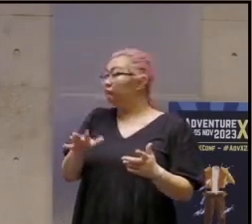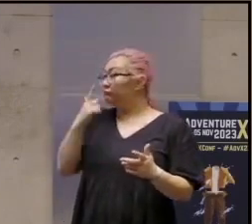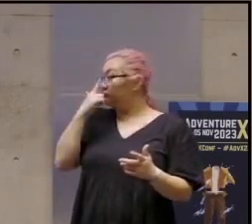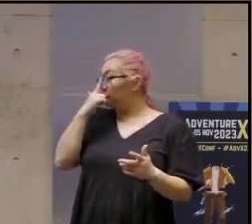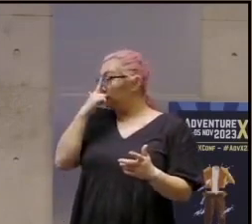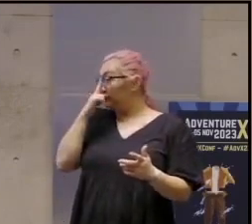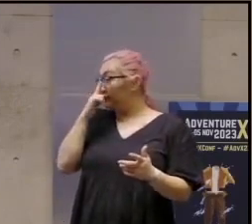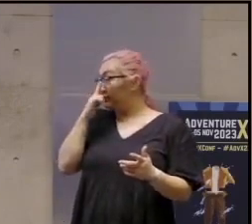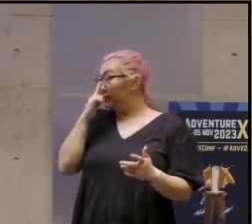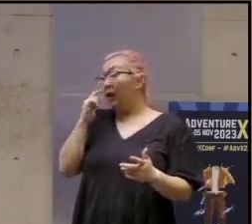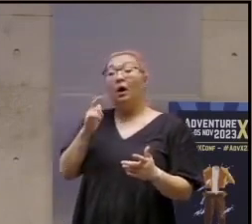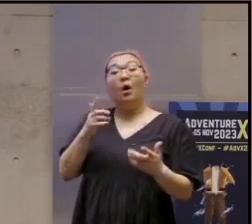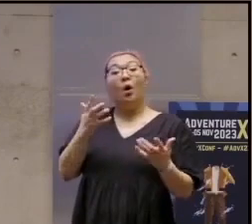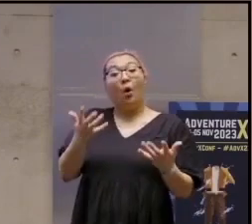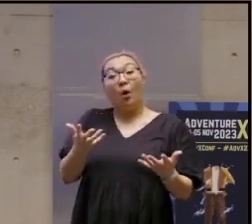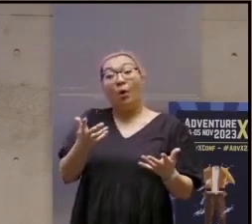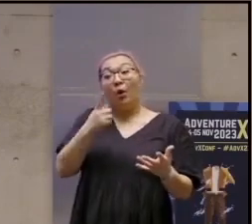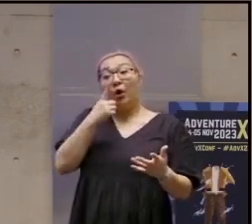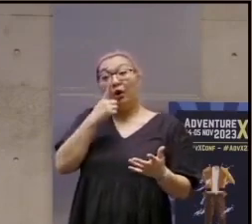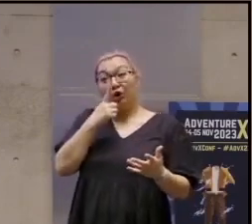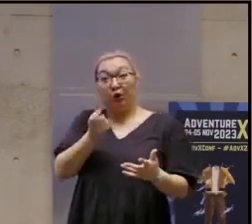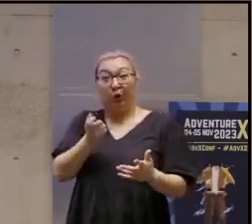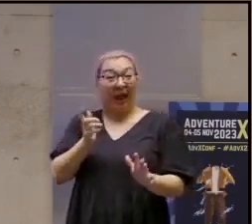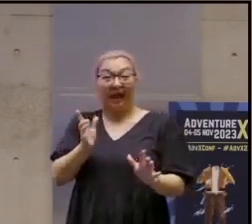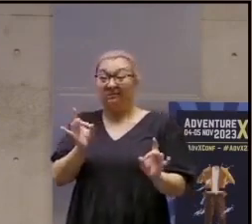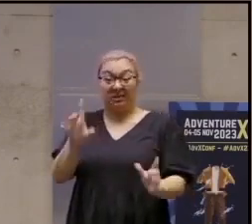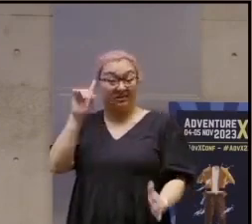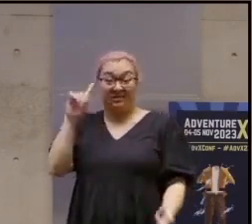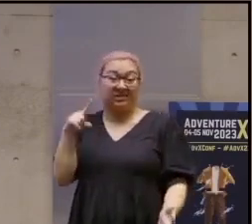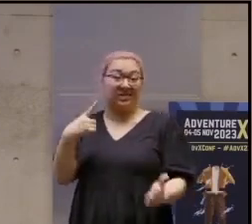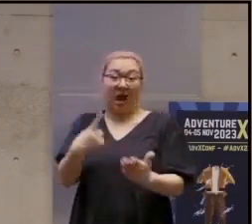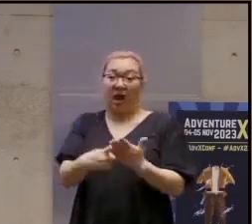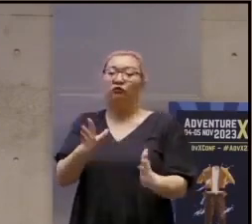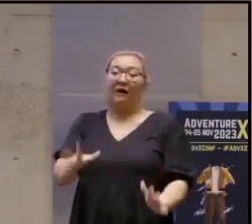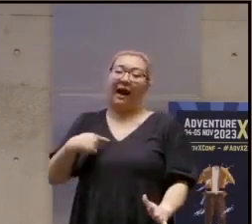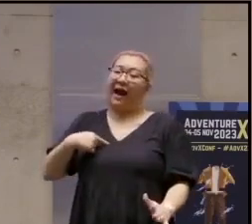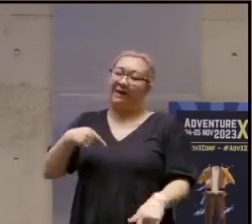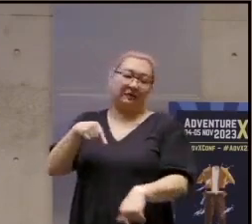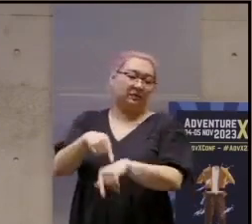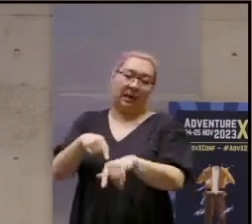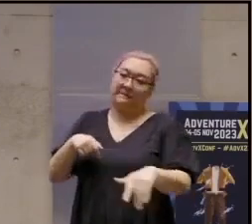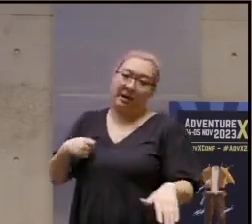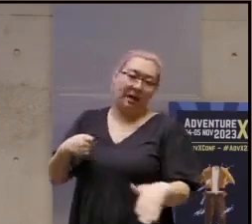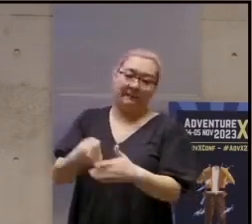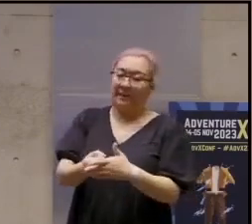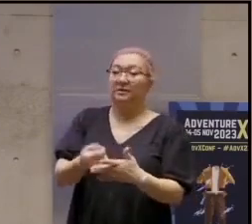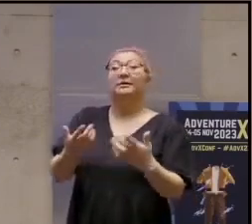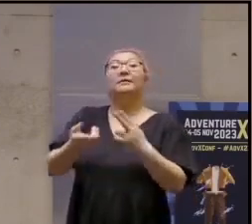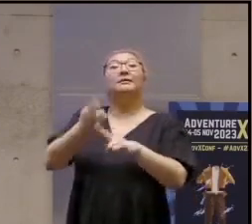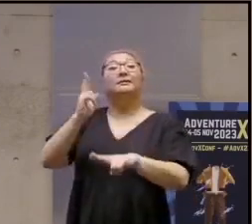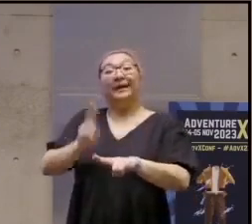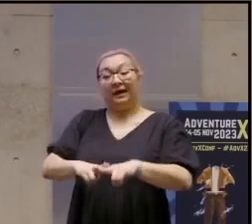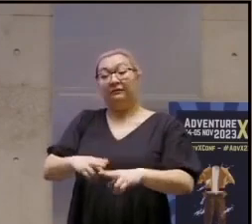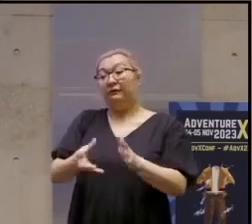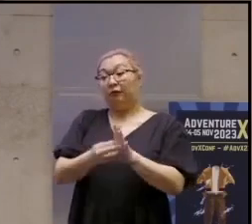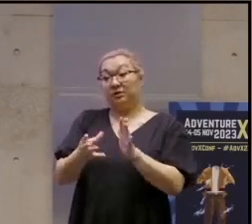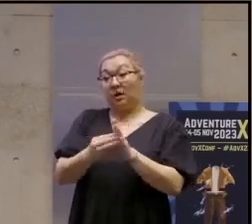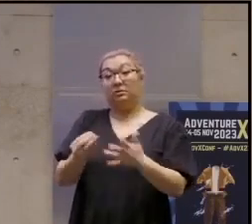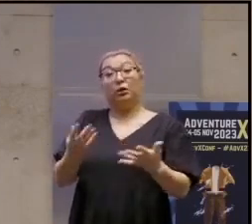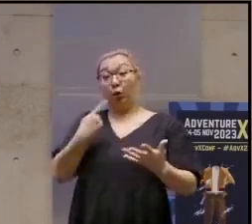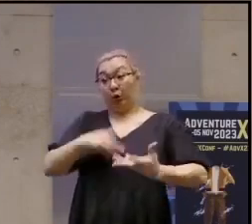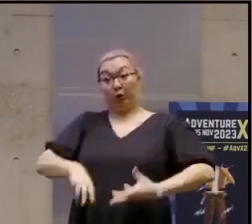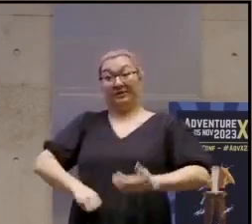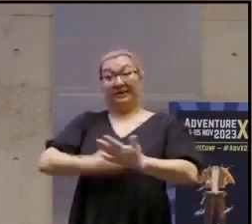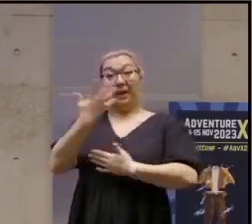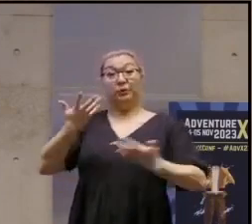make sure that this is time-bound. Like in this, if it's set in the present day, you make it clear that today's treatment would